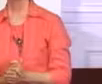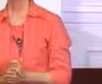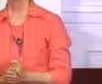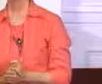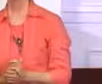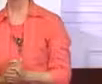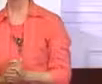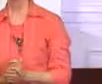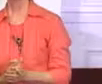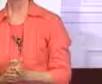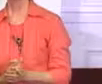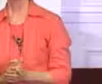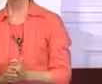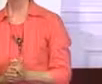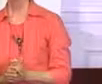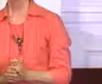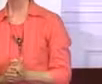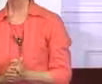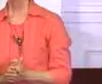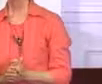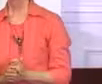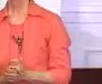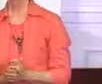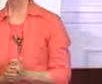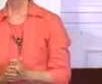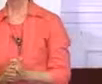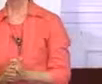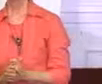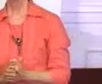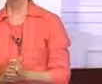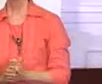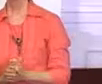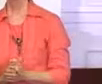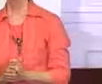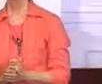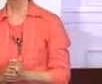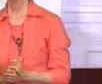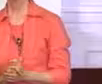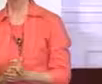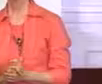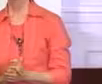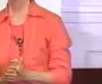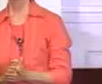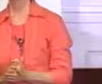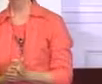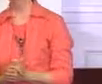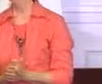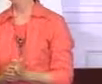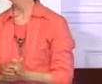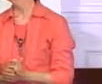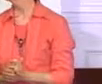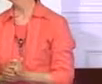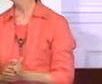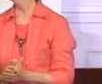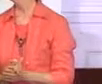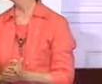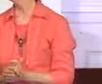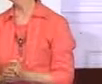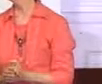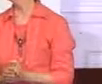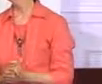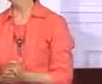love, the people who will bring healing in God's justice into our